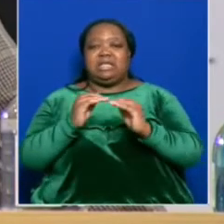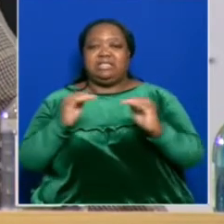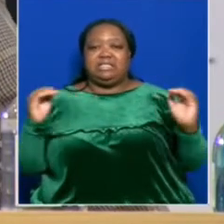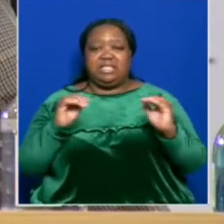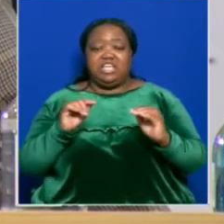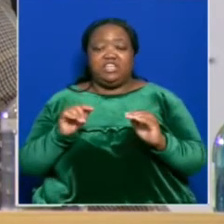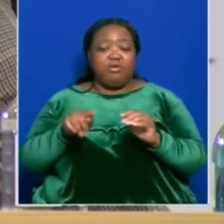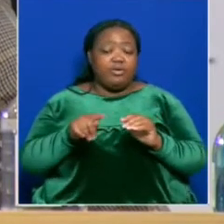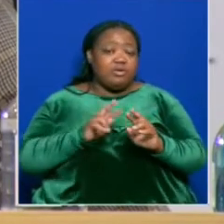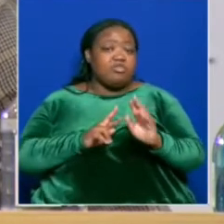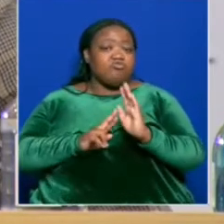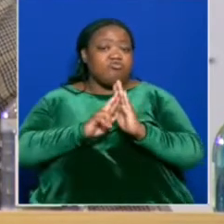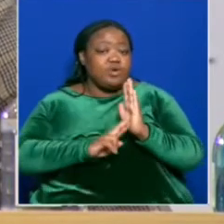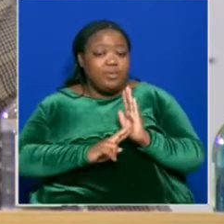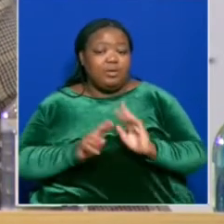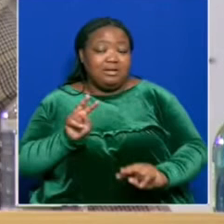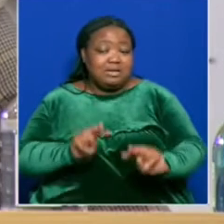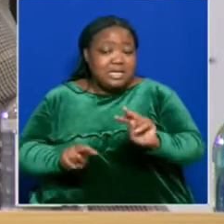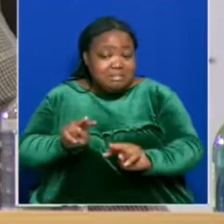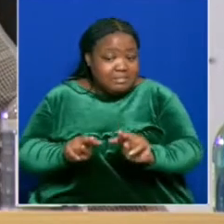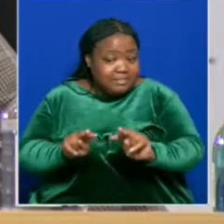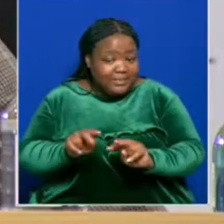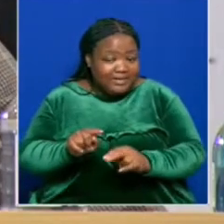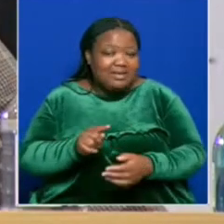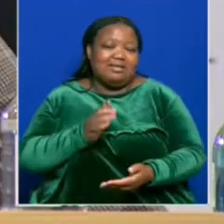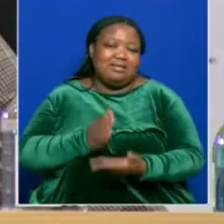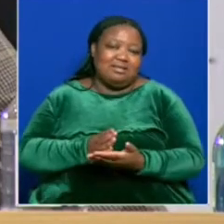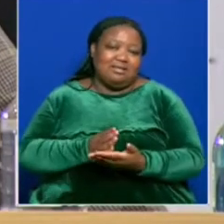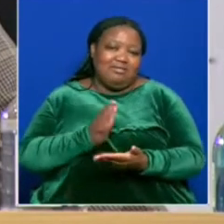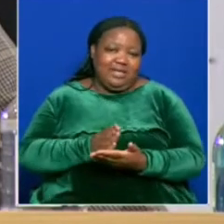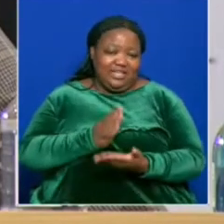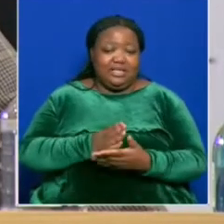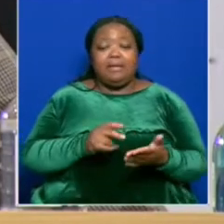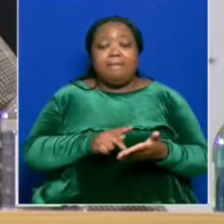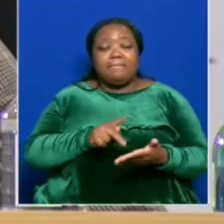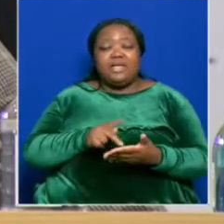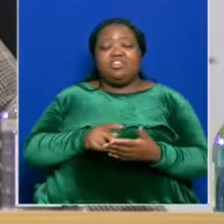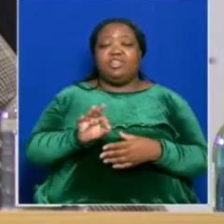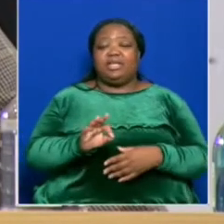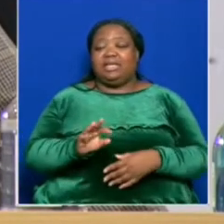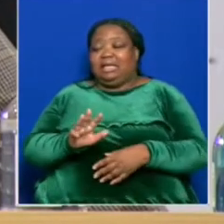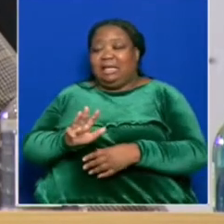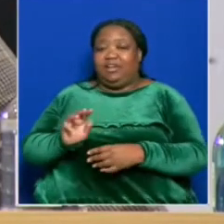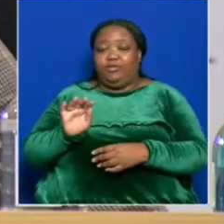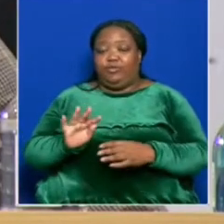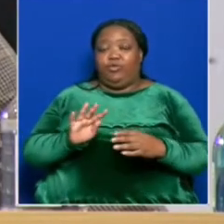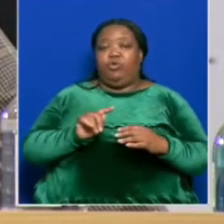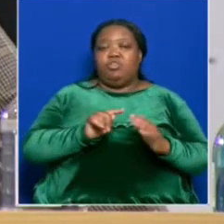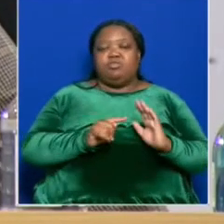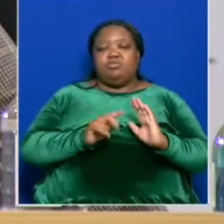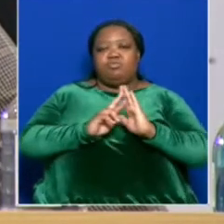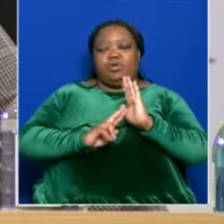site inspection and to validate. So if you look at this report on page 394, the proactive forensic assurance report, where independent